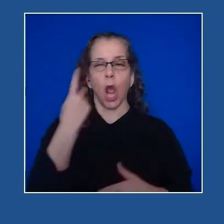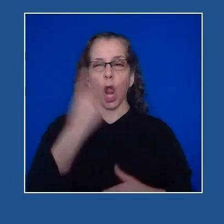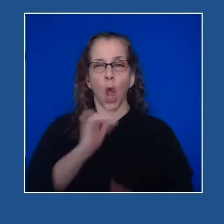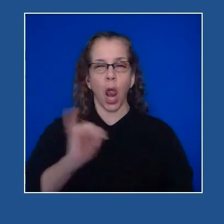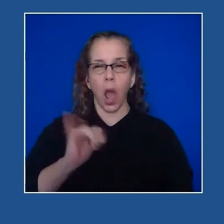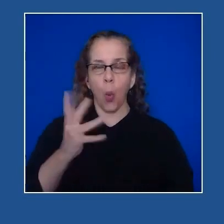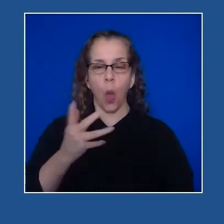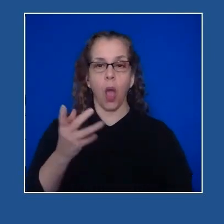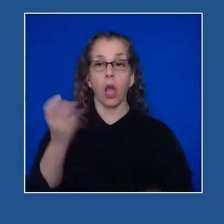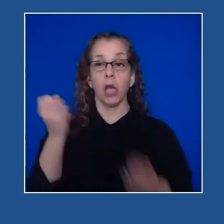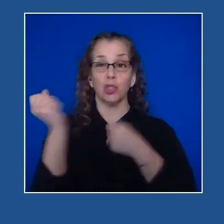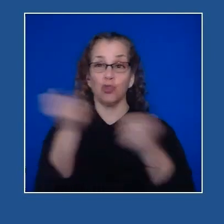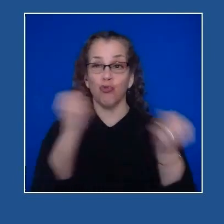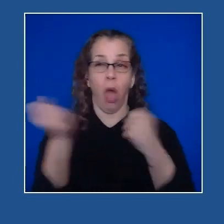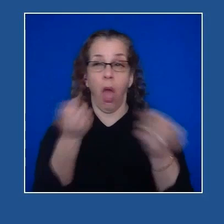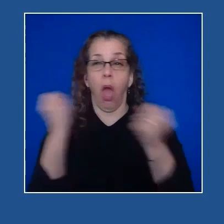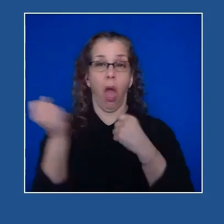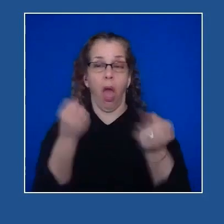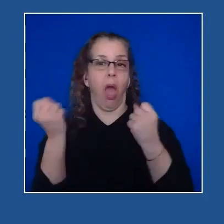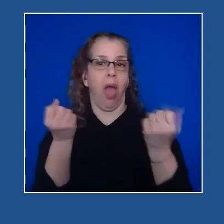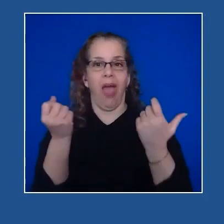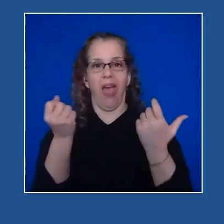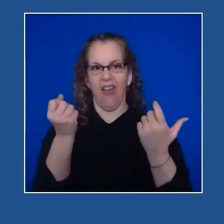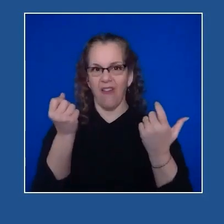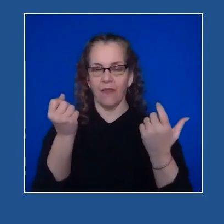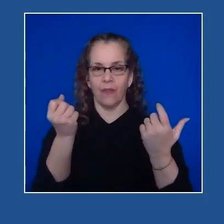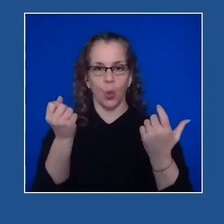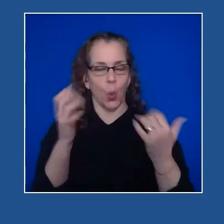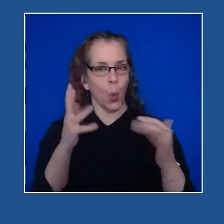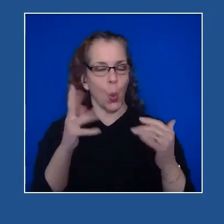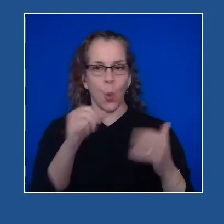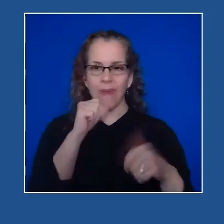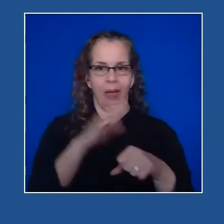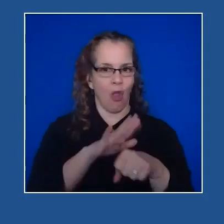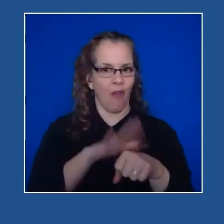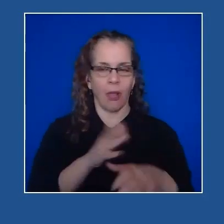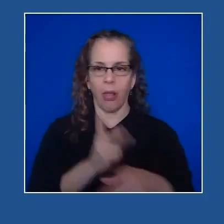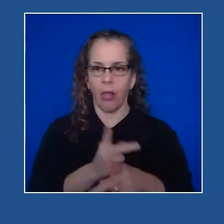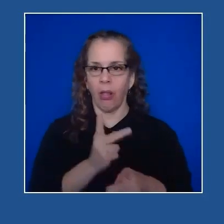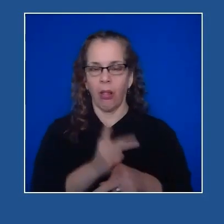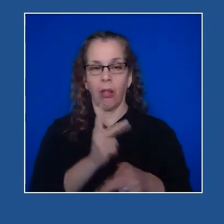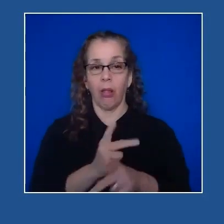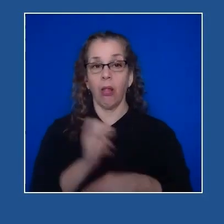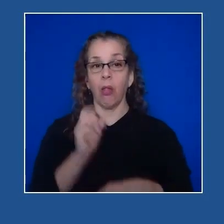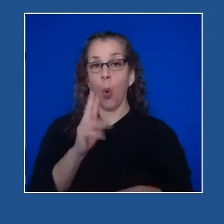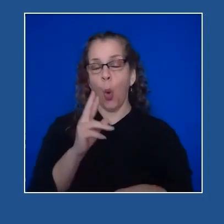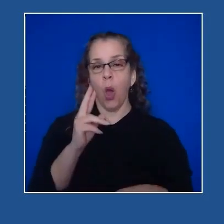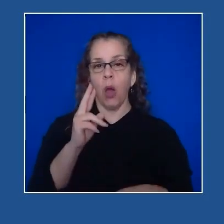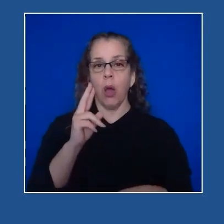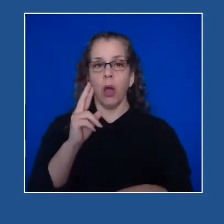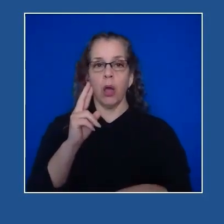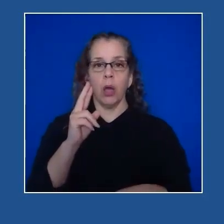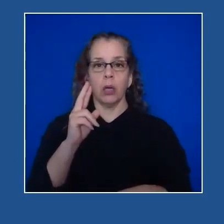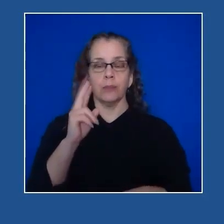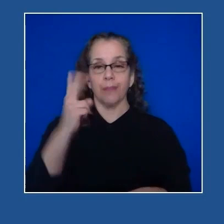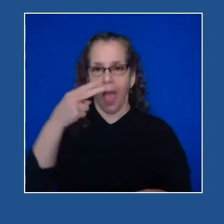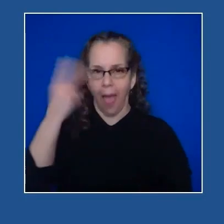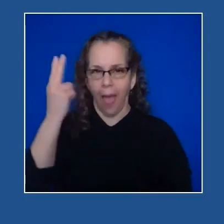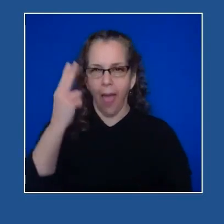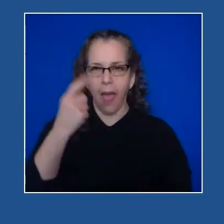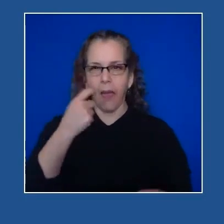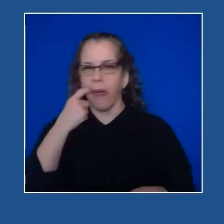what has been seen is things like intoxications with substances in public places.